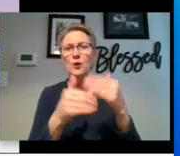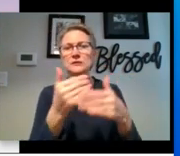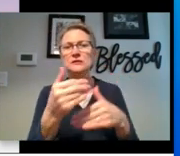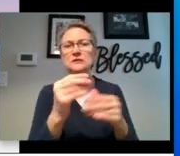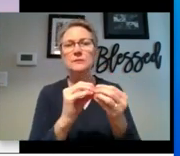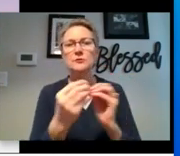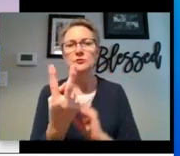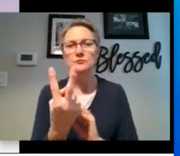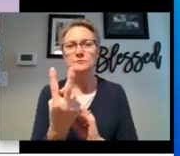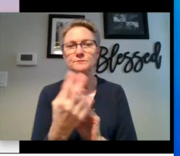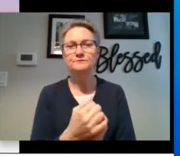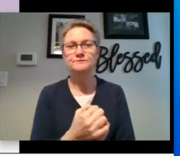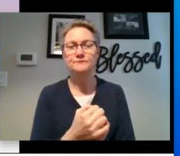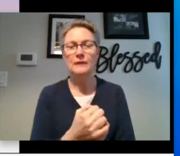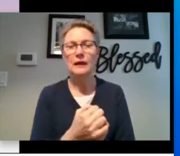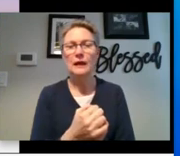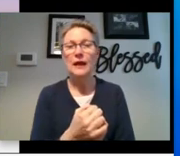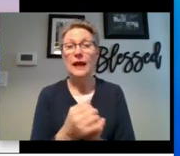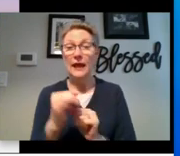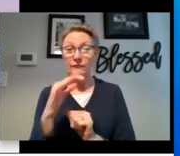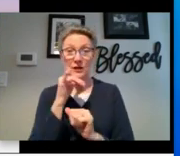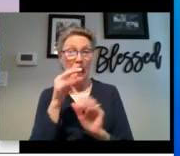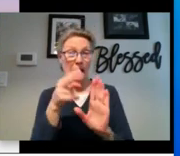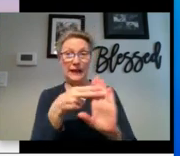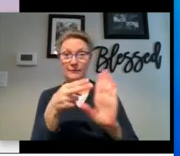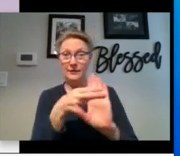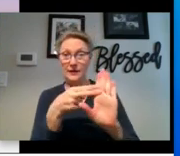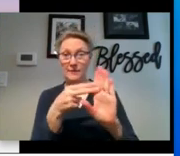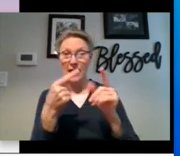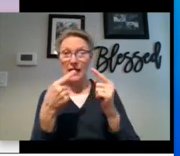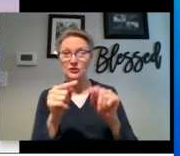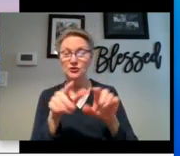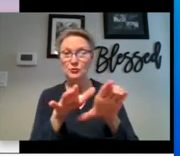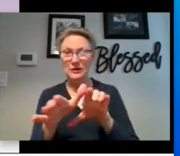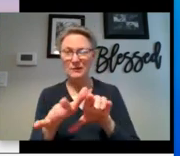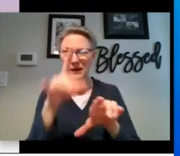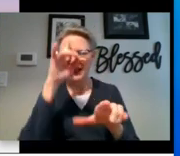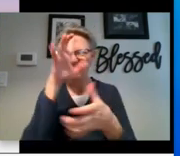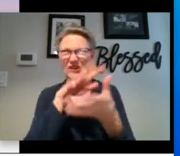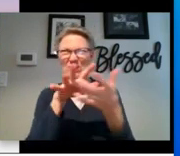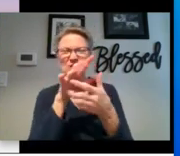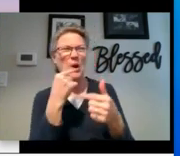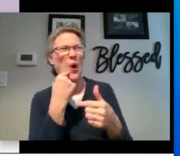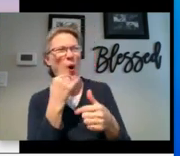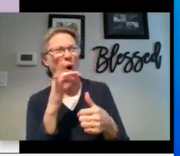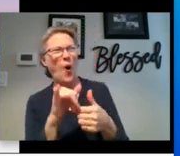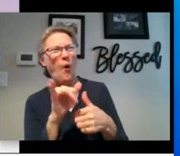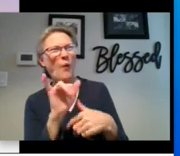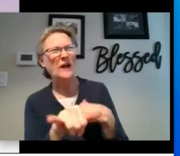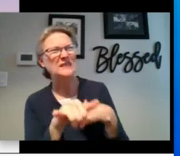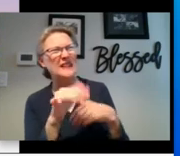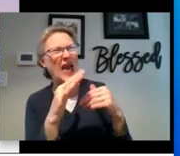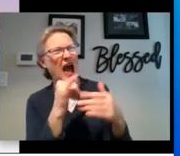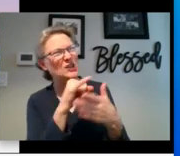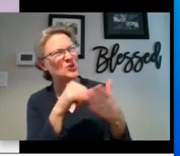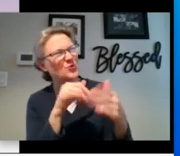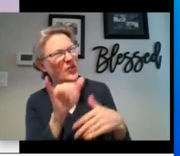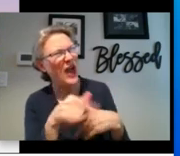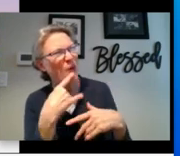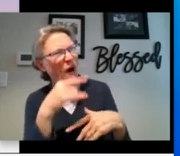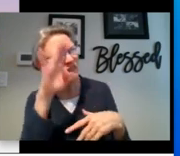Excuse me. If you don't label them as you're creating them, it's going to get a little bit confusing as you go to answer questions about them. All